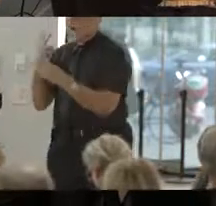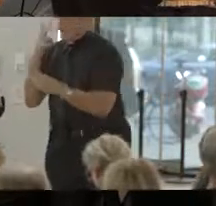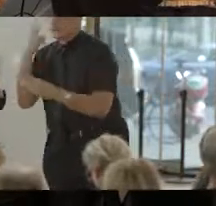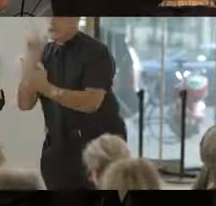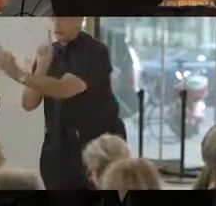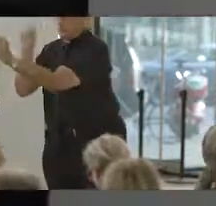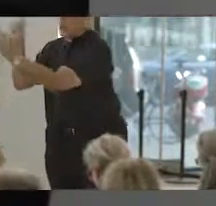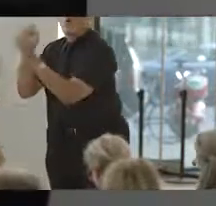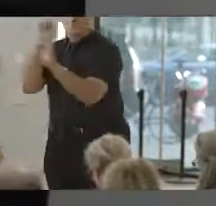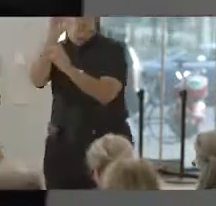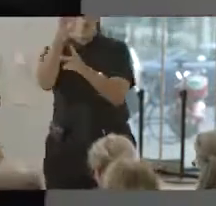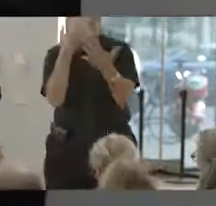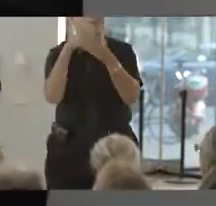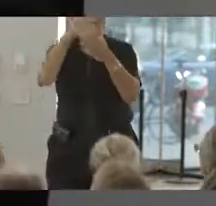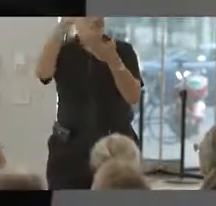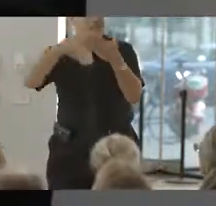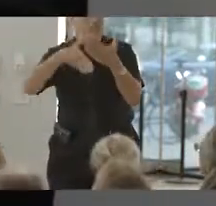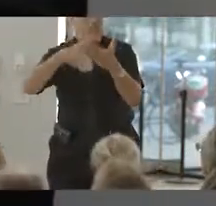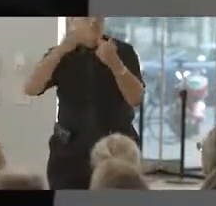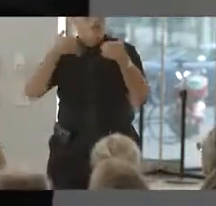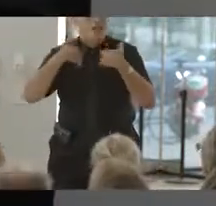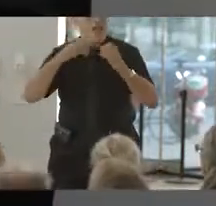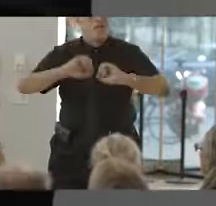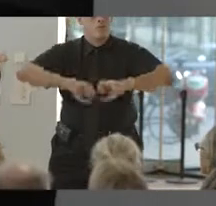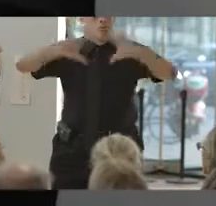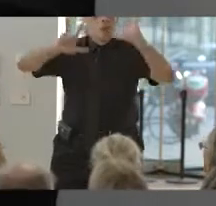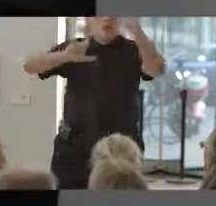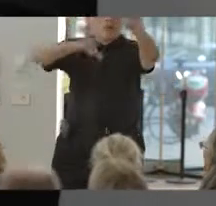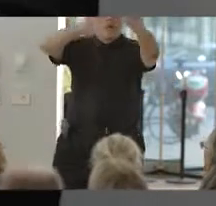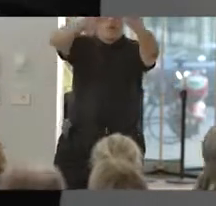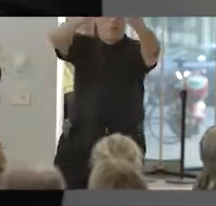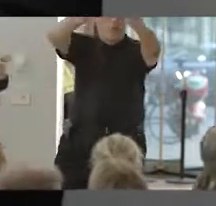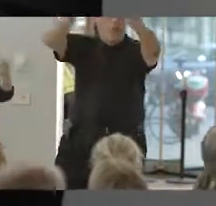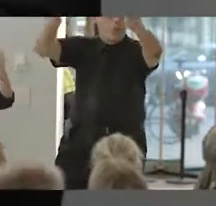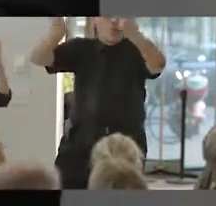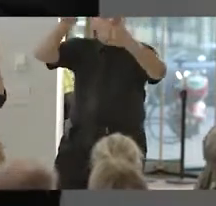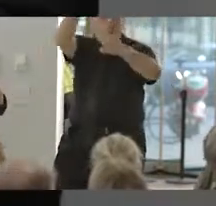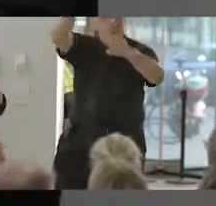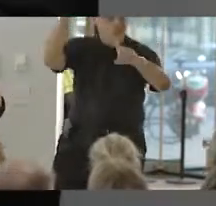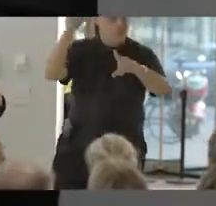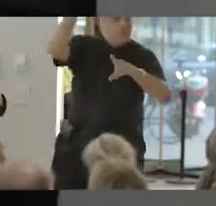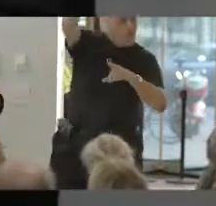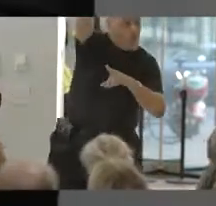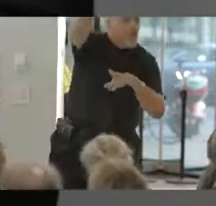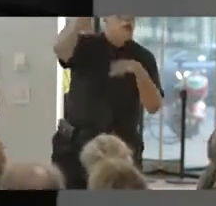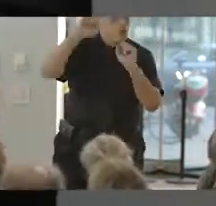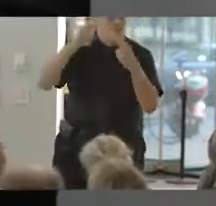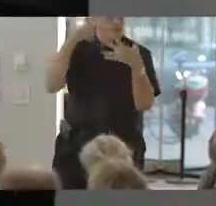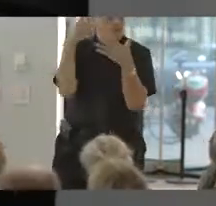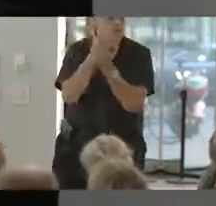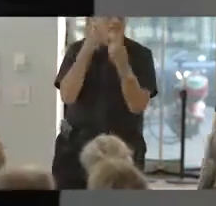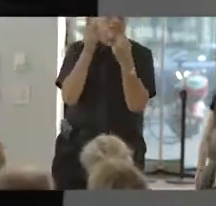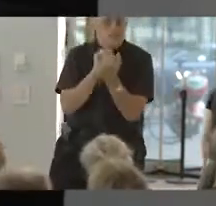help, or you can wait until the end when we will have all of these images on the boards in the back, and you'll have an opportunity to see them